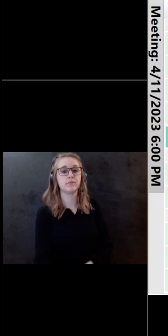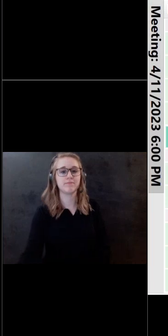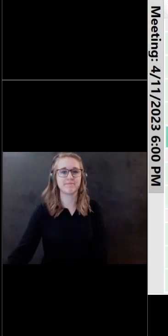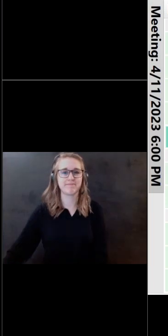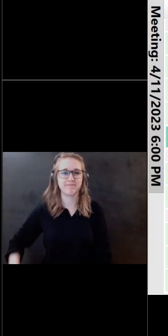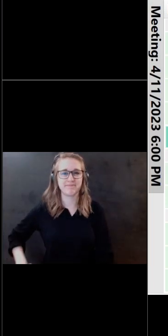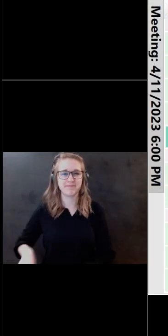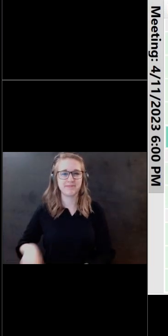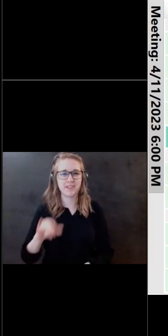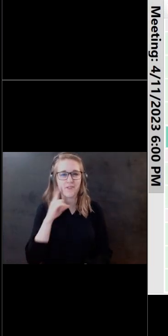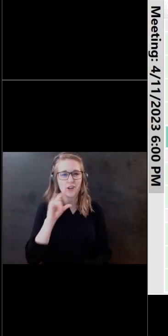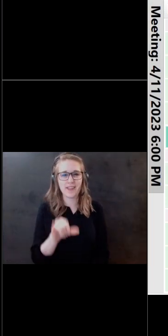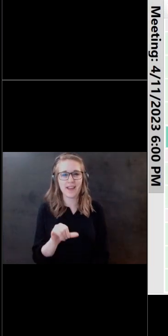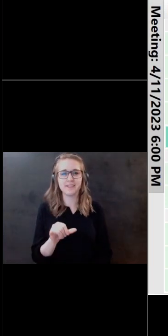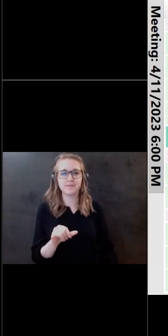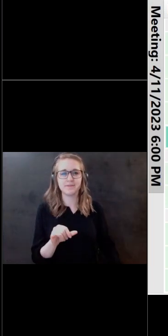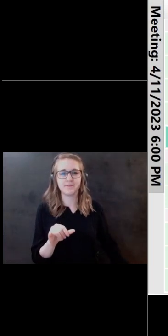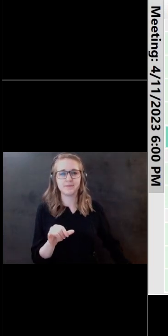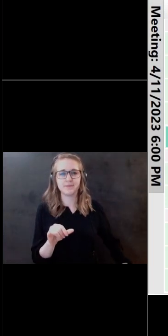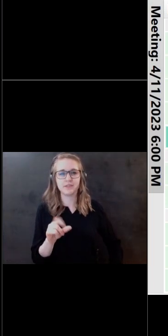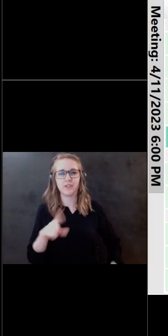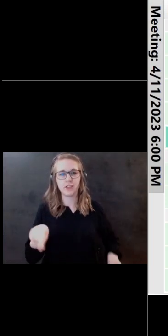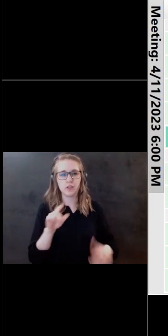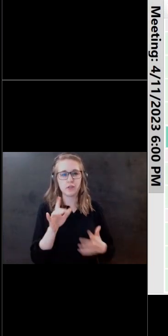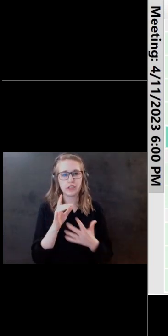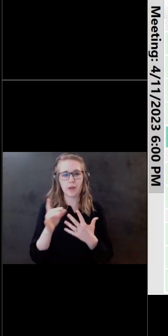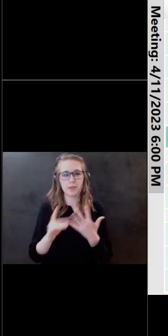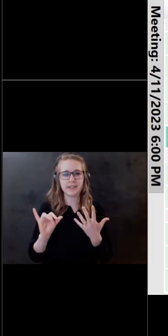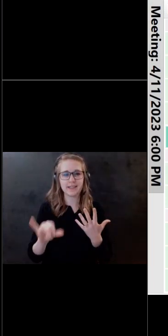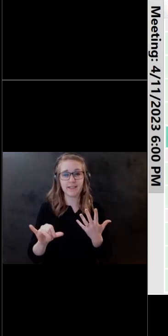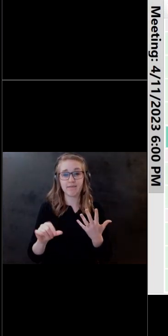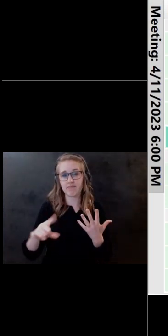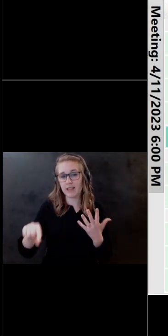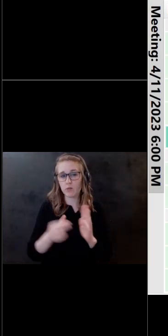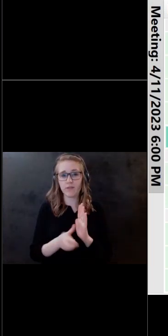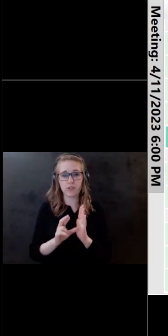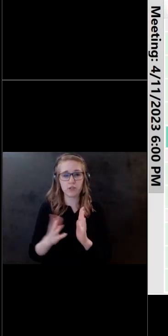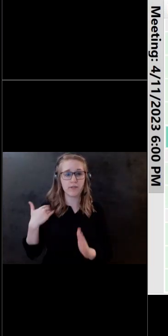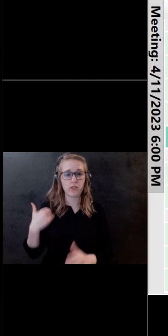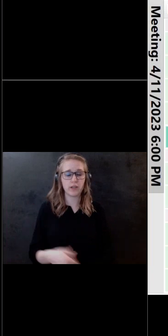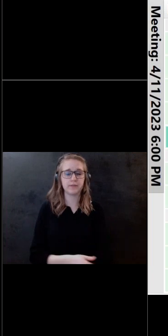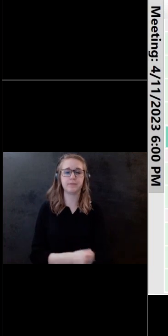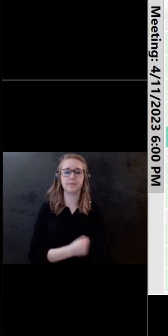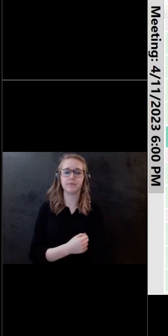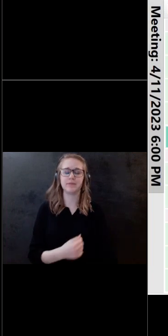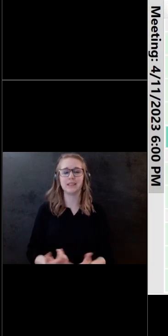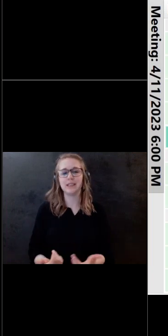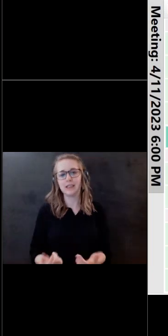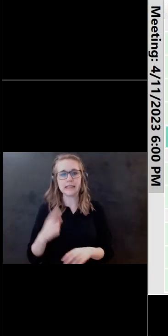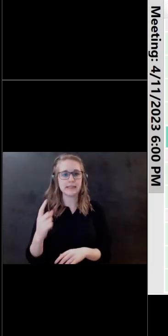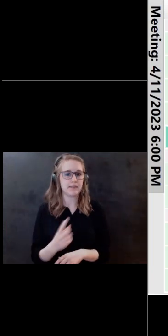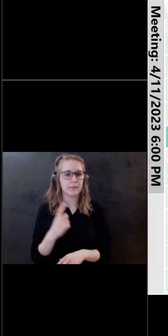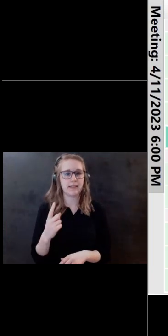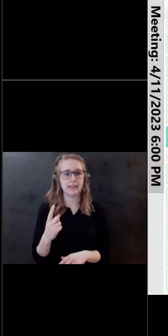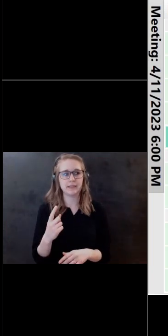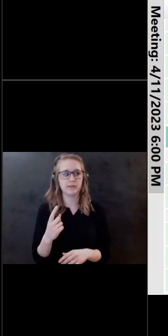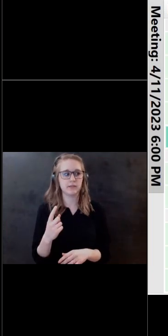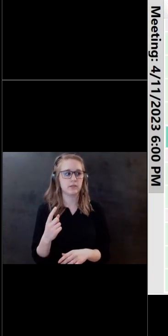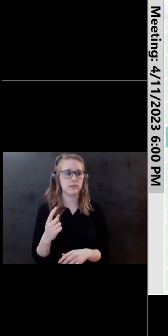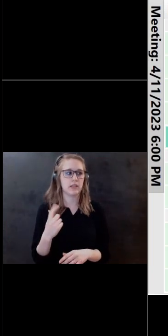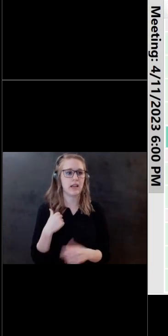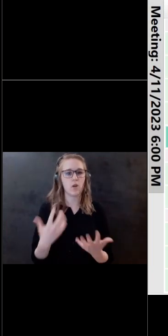know, those options that they had reviewed previously. But it's something that, you know, I want to